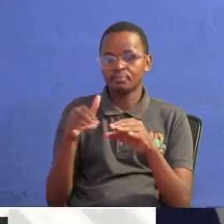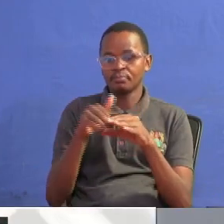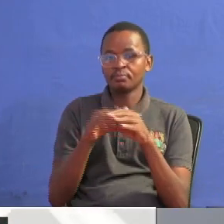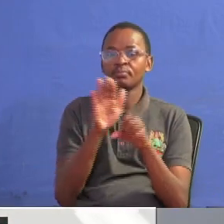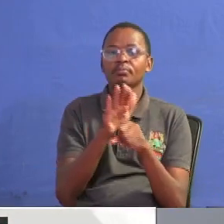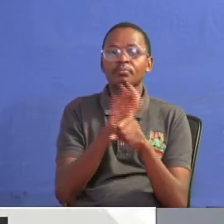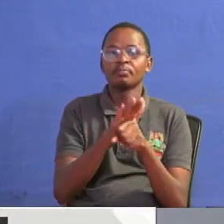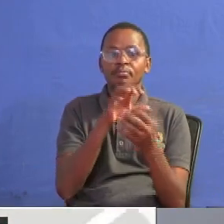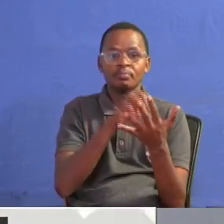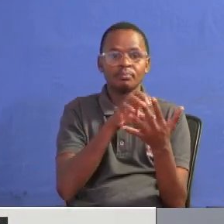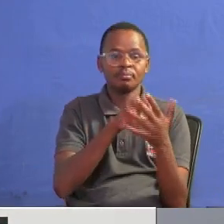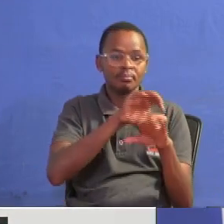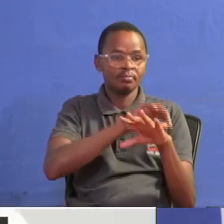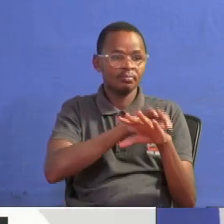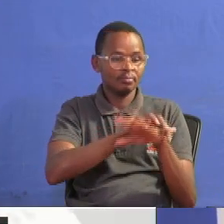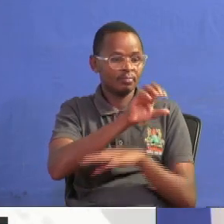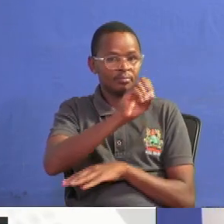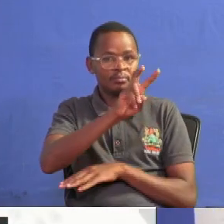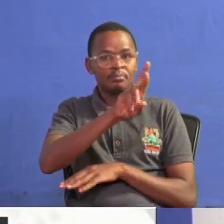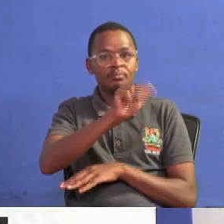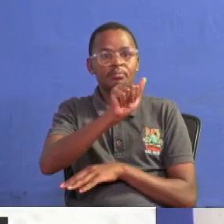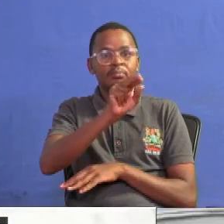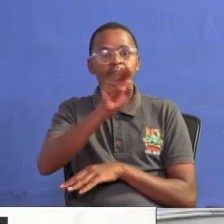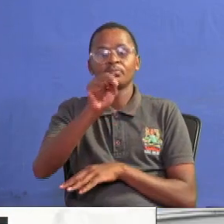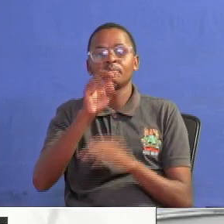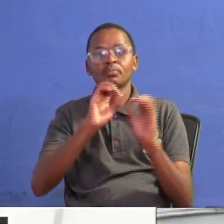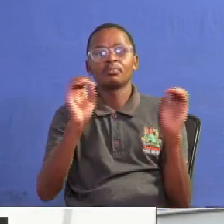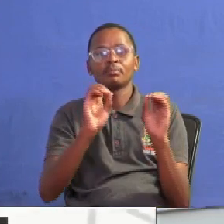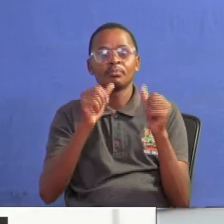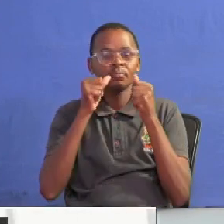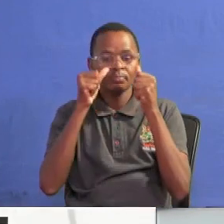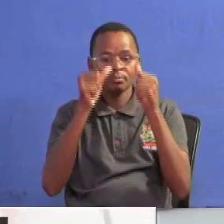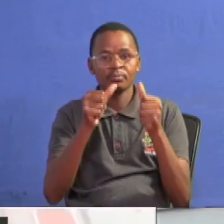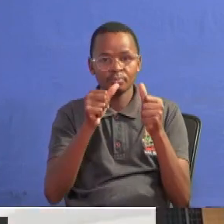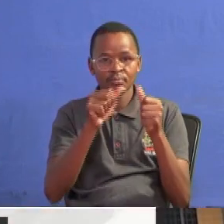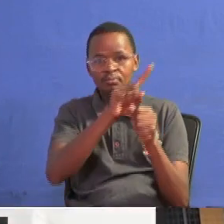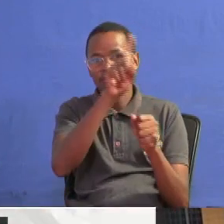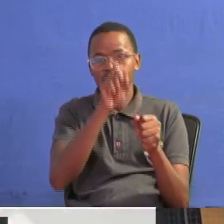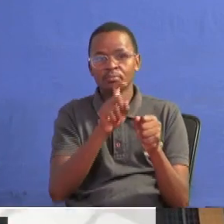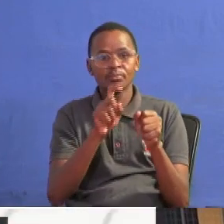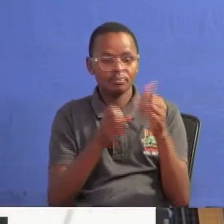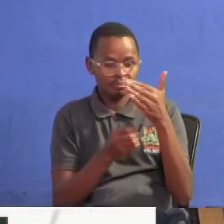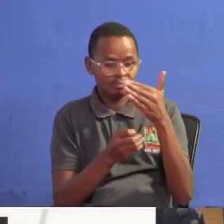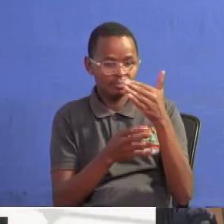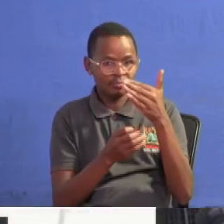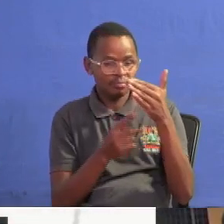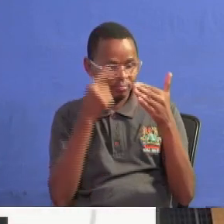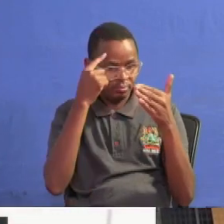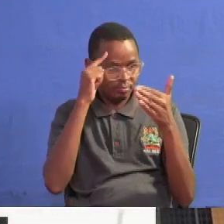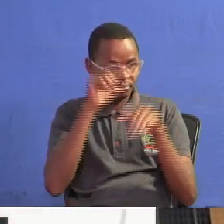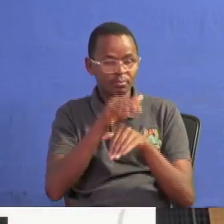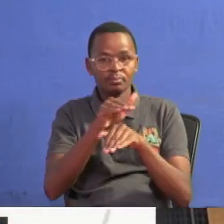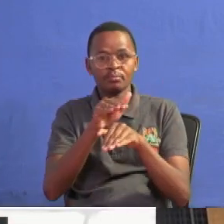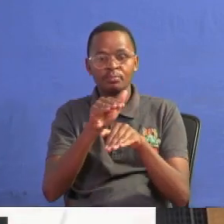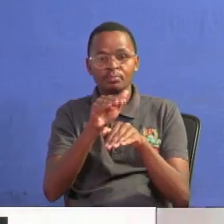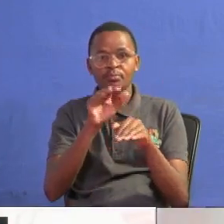most cases, women tend to get ovarian cyst medical condition with no notice. It is therefore advisable to be on the lookout for the following signs